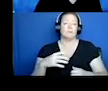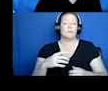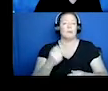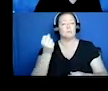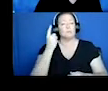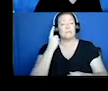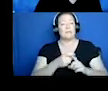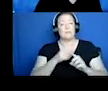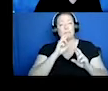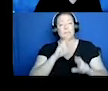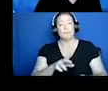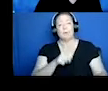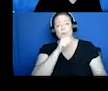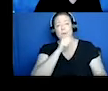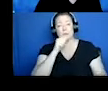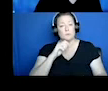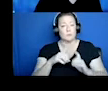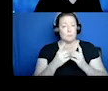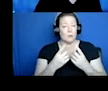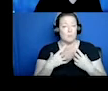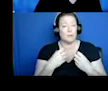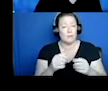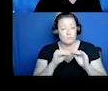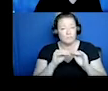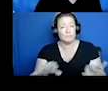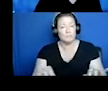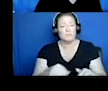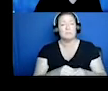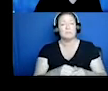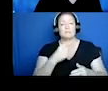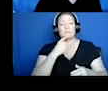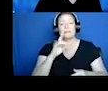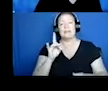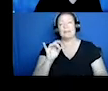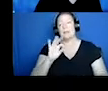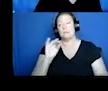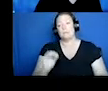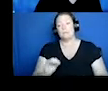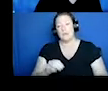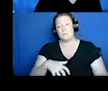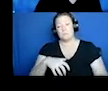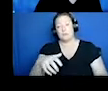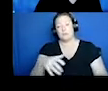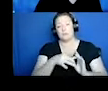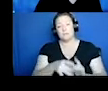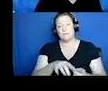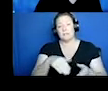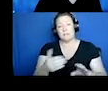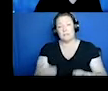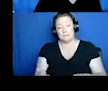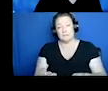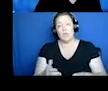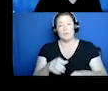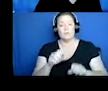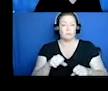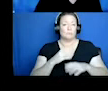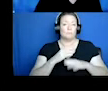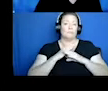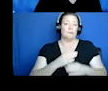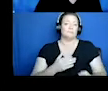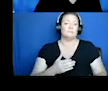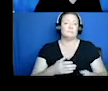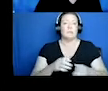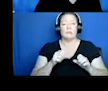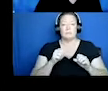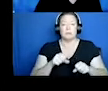report that the Arizona Department of Health came out with was that 89% of the pregnancy-related deaths are preventable, and